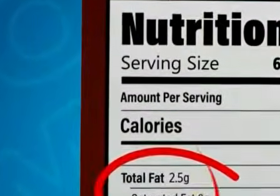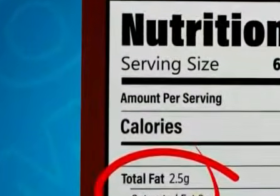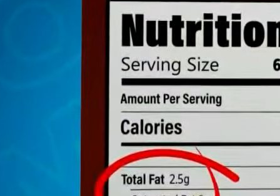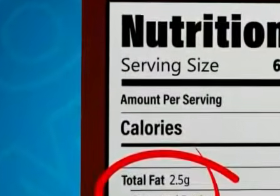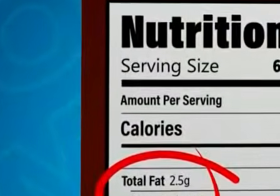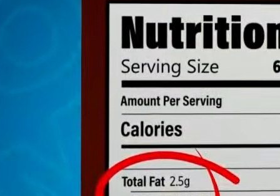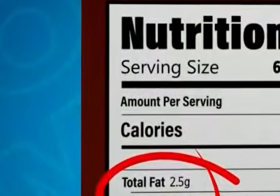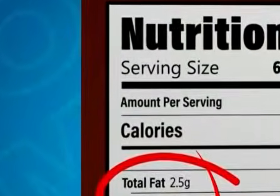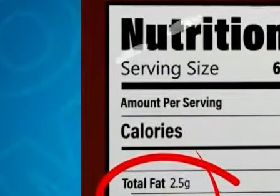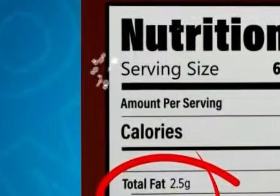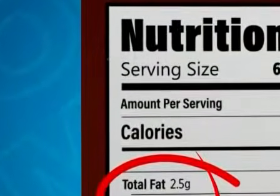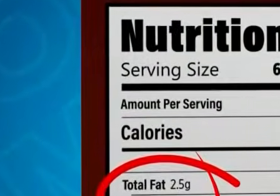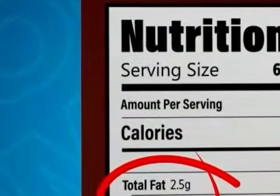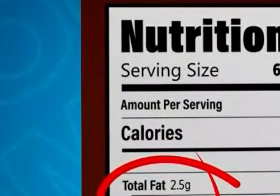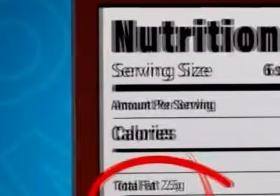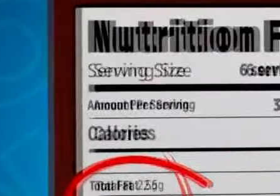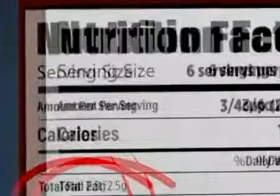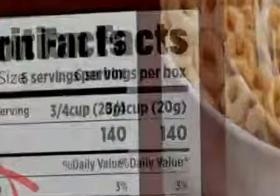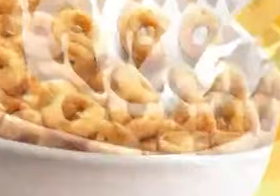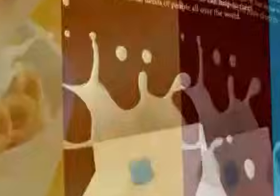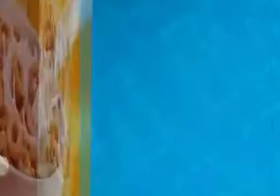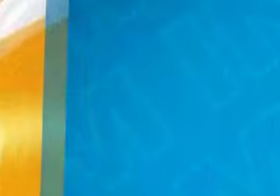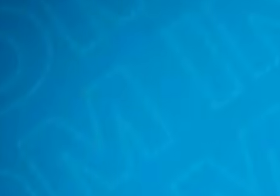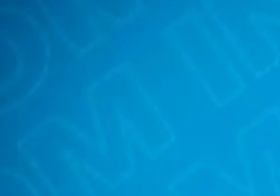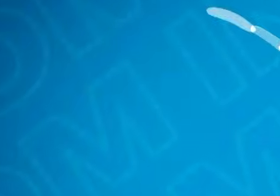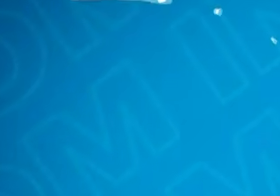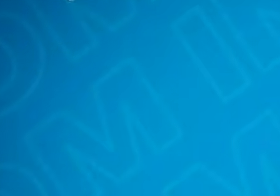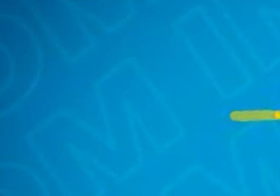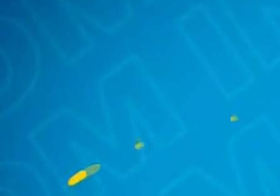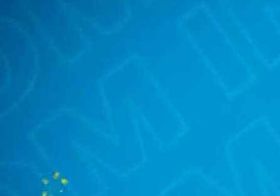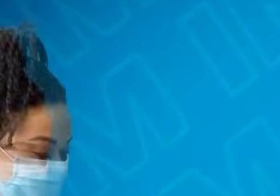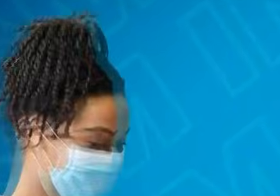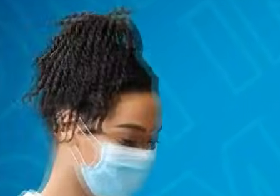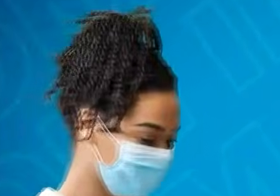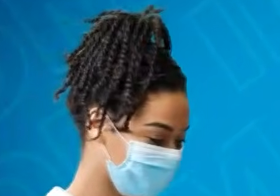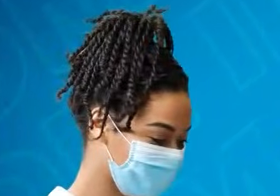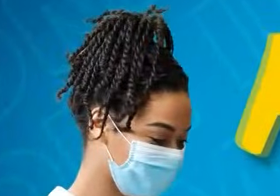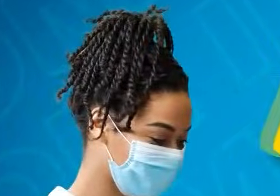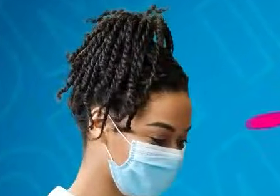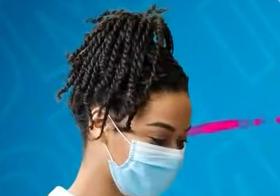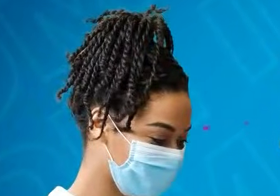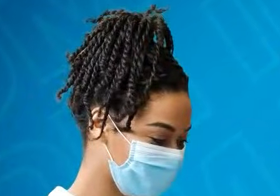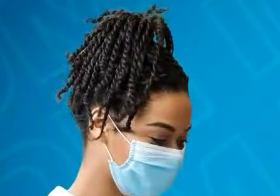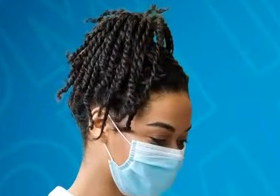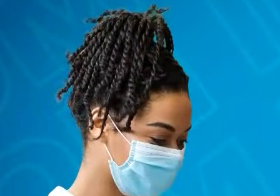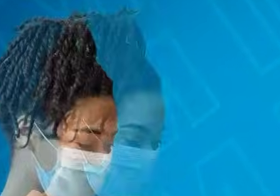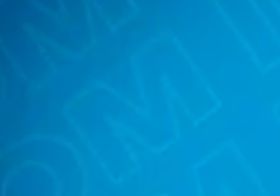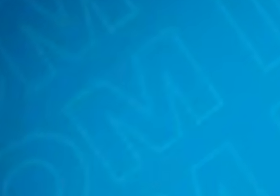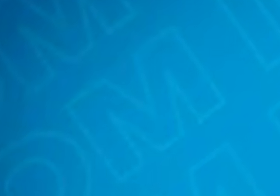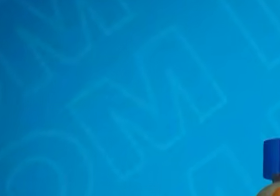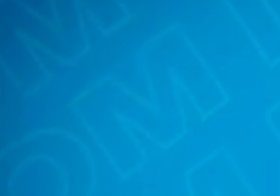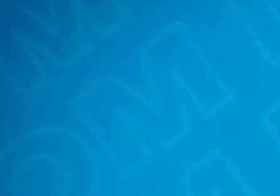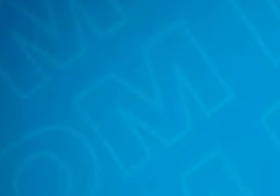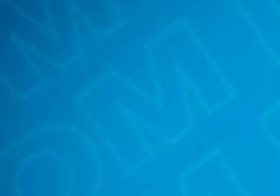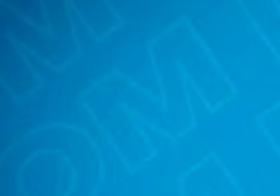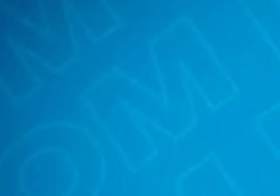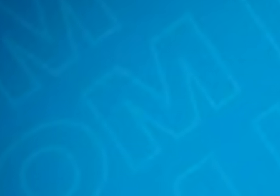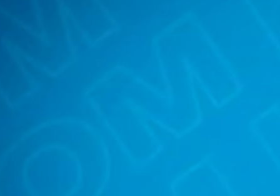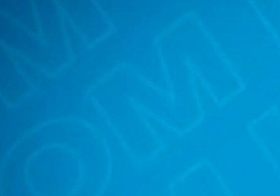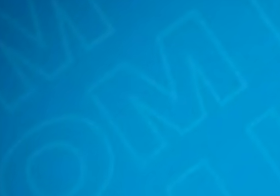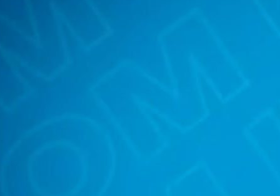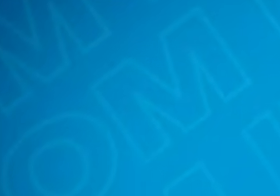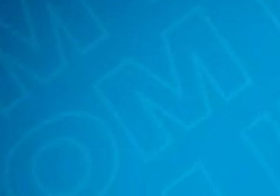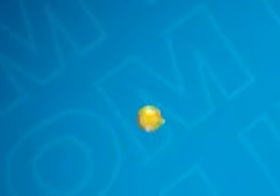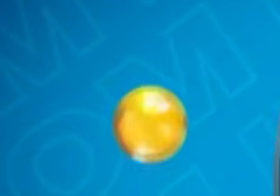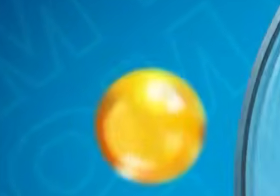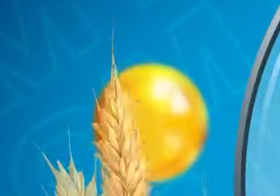sugars, and the fats by percent. Unless you're on the right track. You for zoom in on the nutrition facts. It there in the table on the side or the